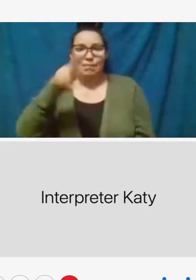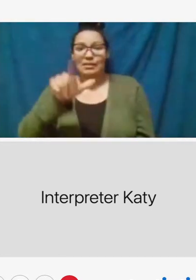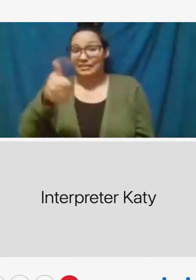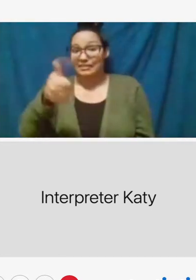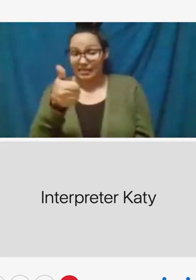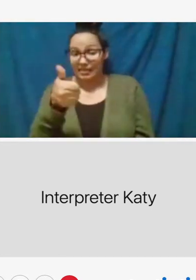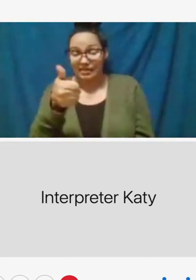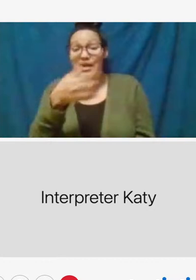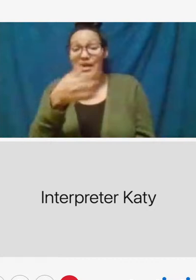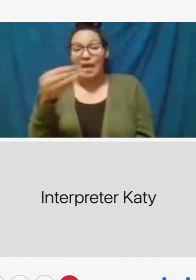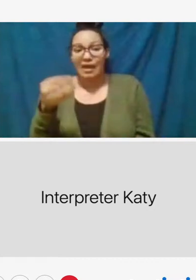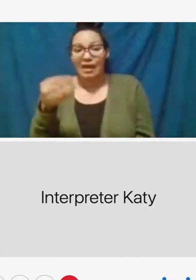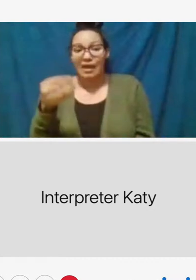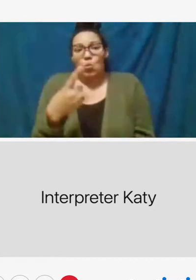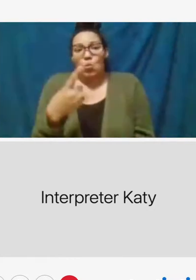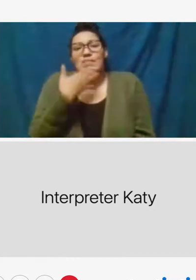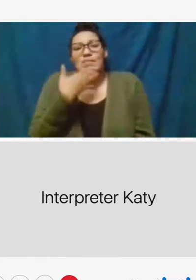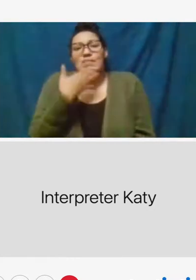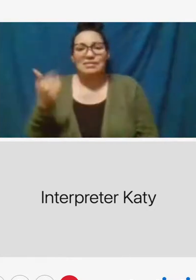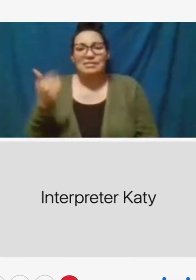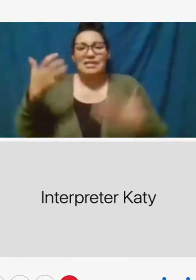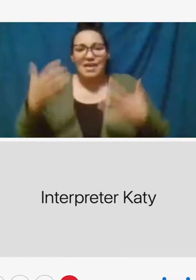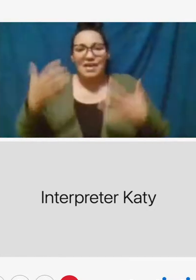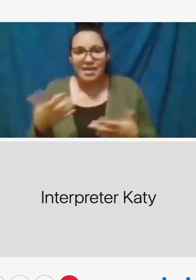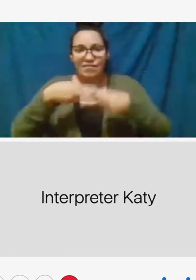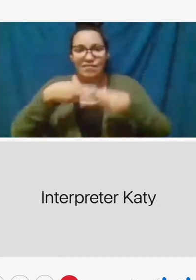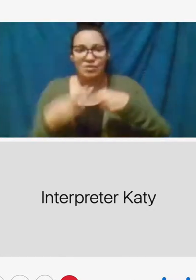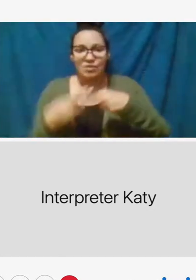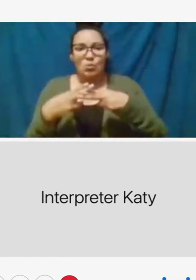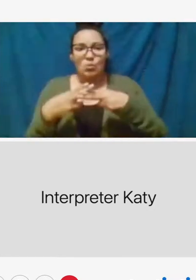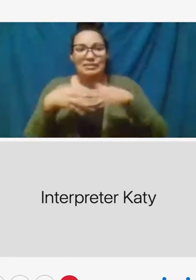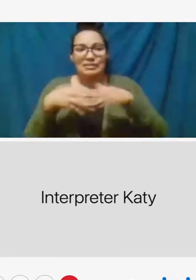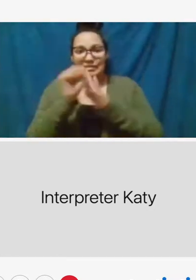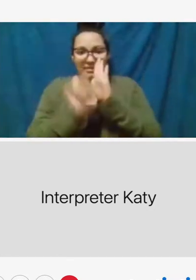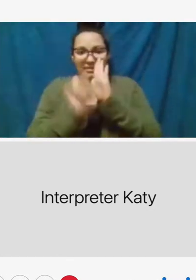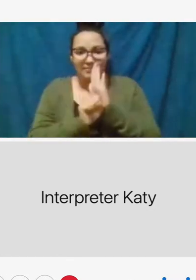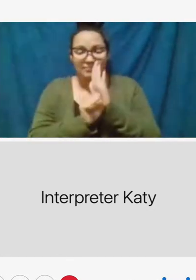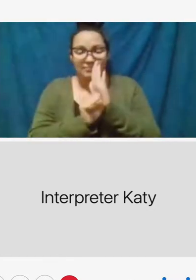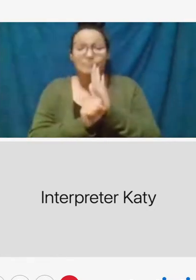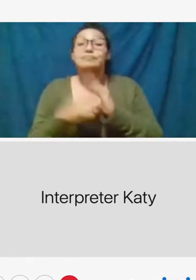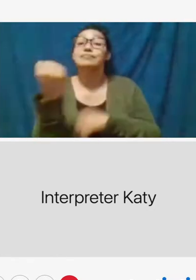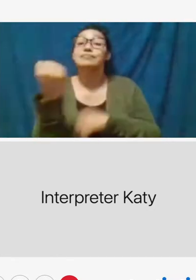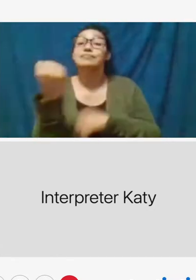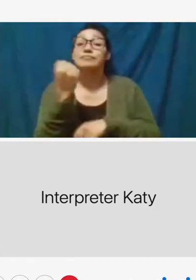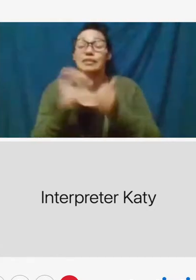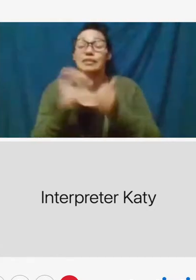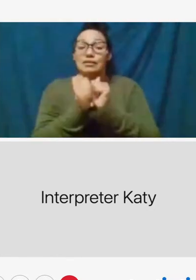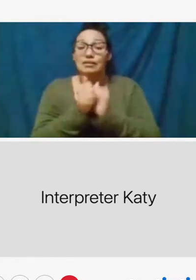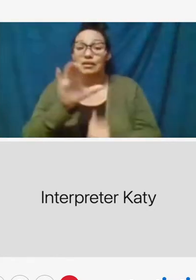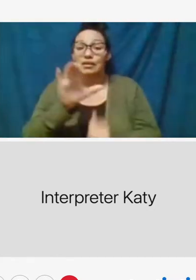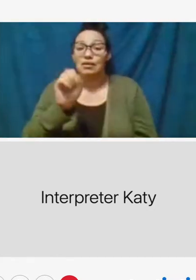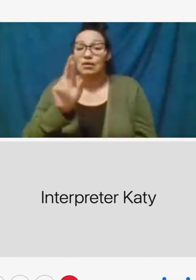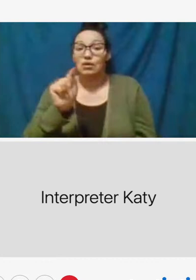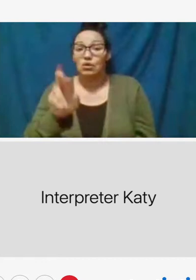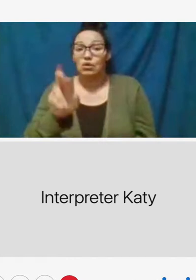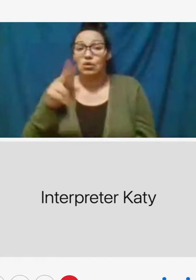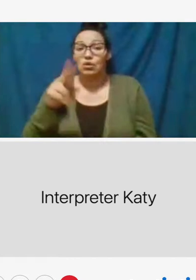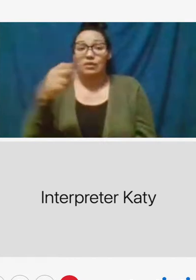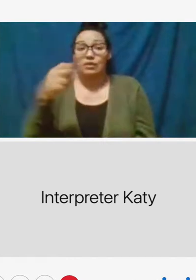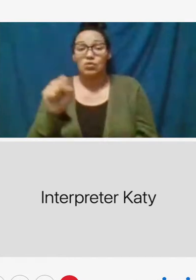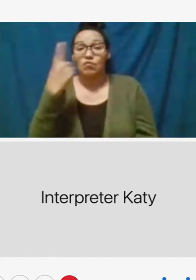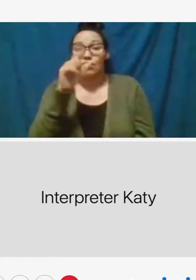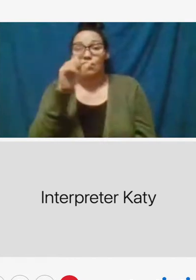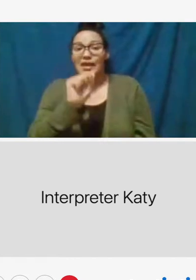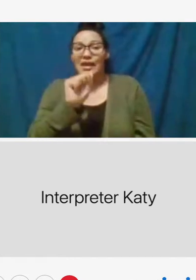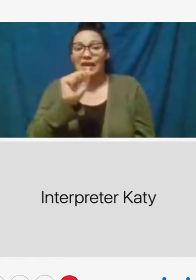of the best heavy weights in the state this Saturday they compete at Carter High School for the AAC finals good luck to our